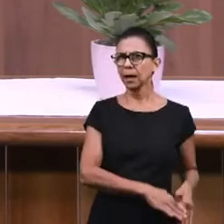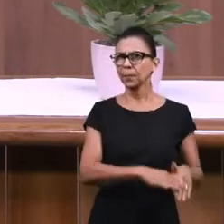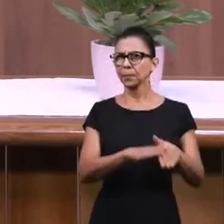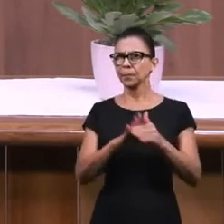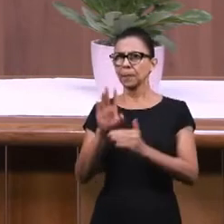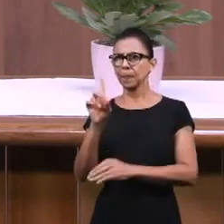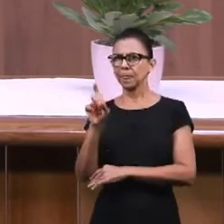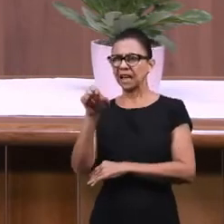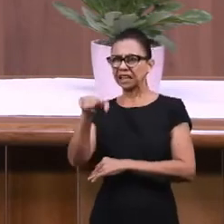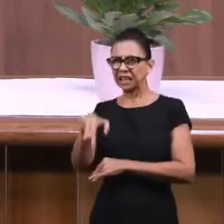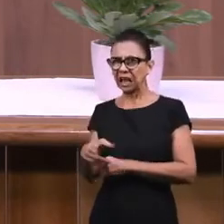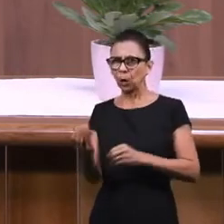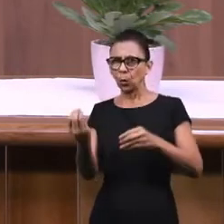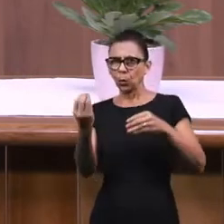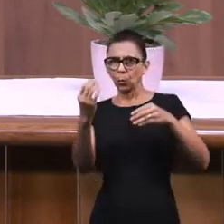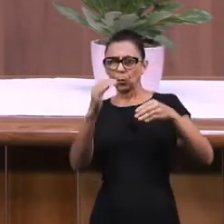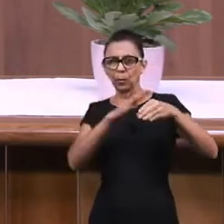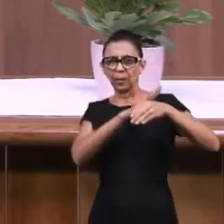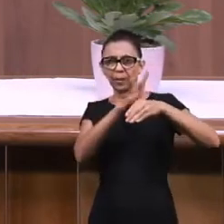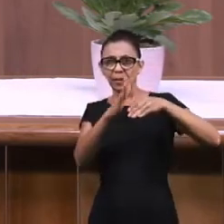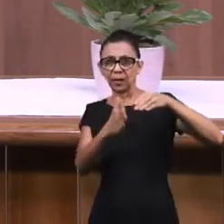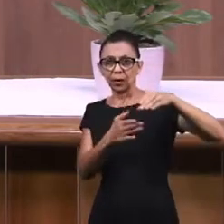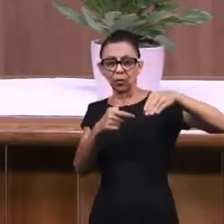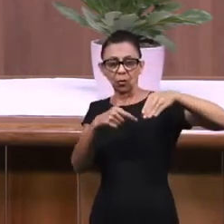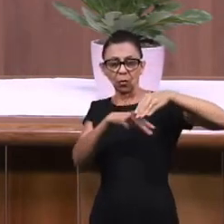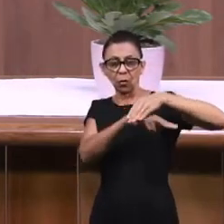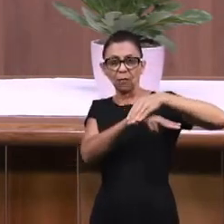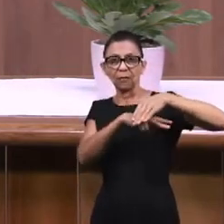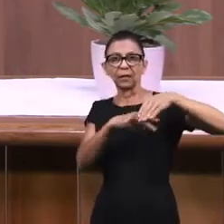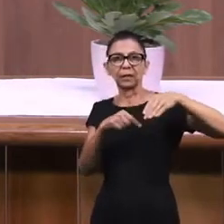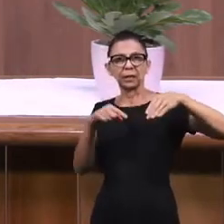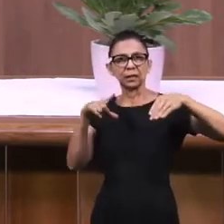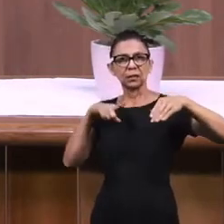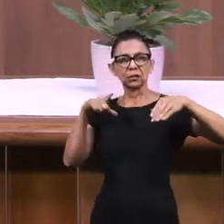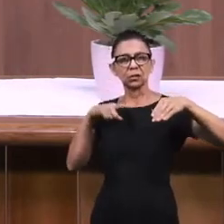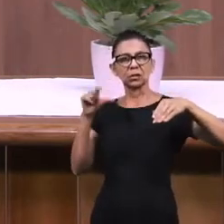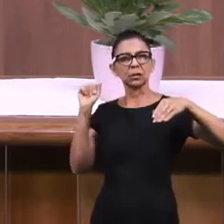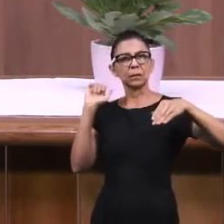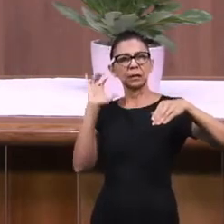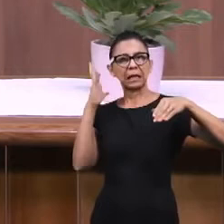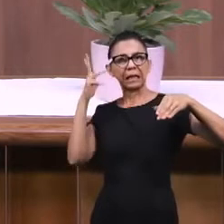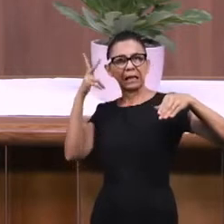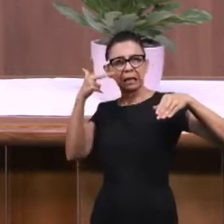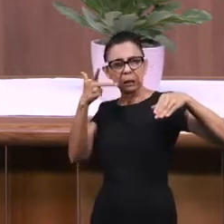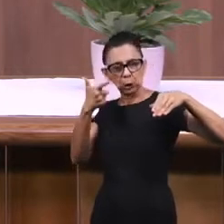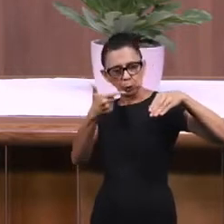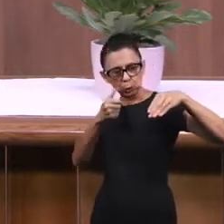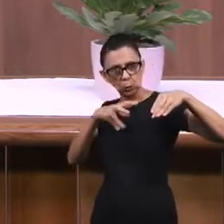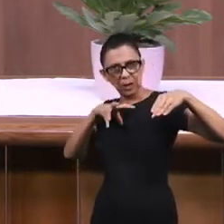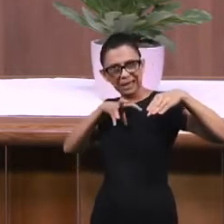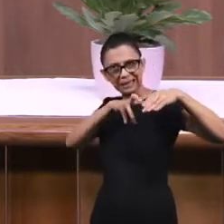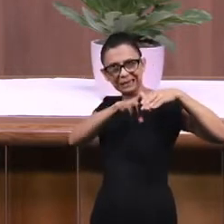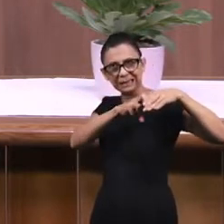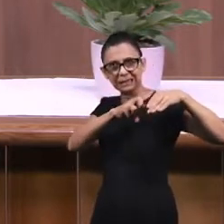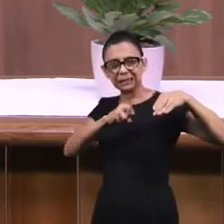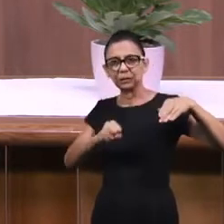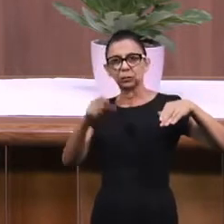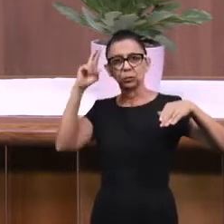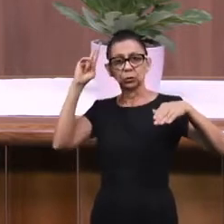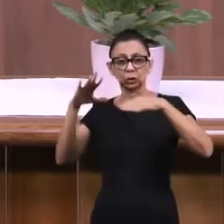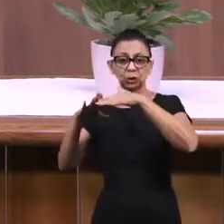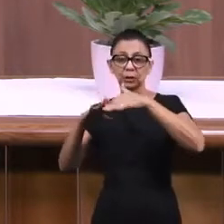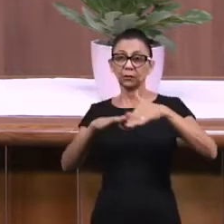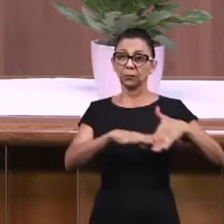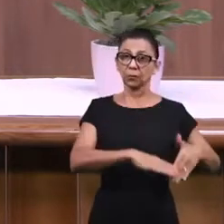friends were spared from the burning furnace. And the Lord gave a great blessing in responding to